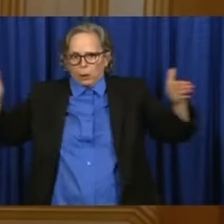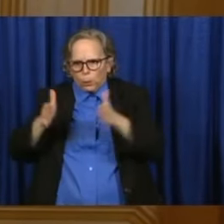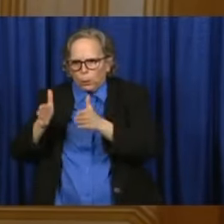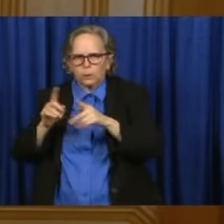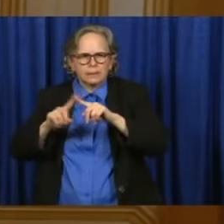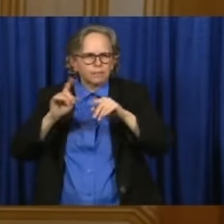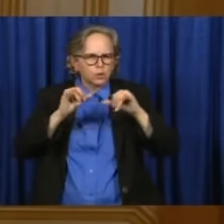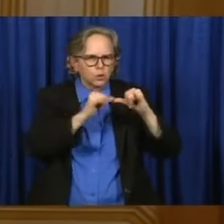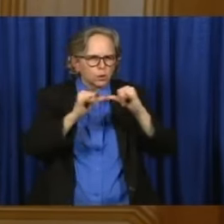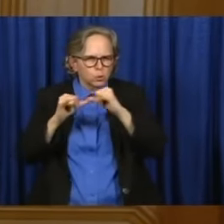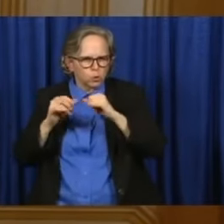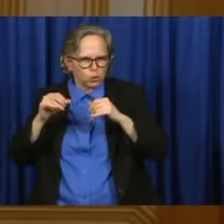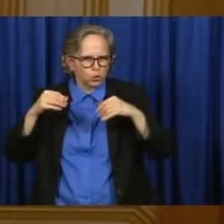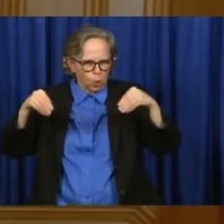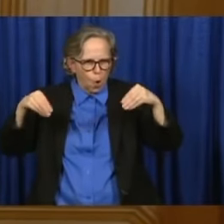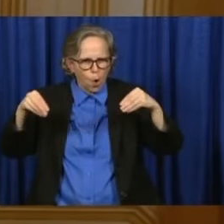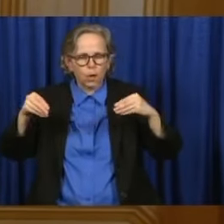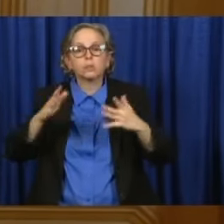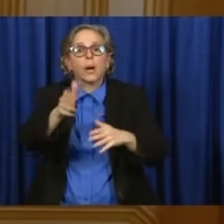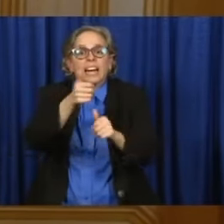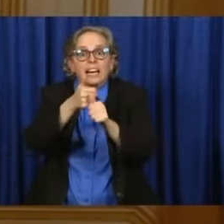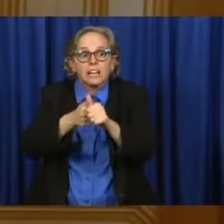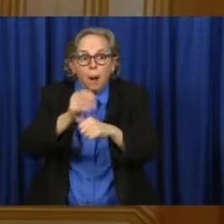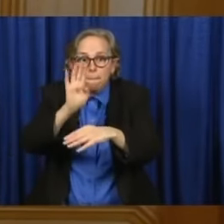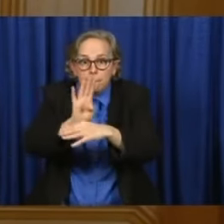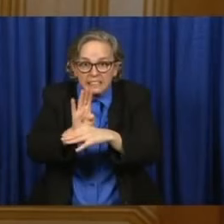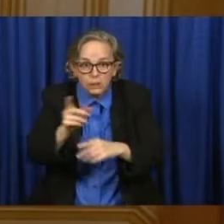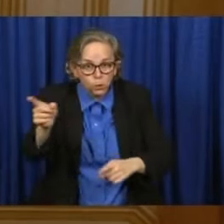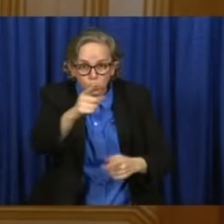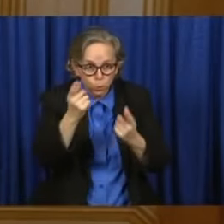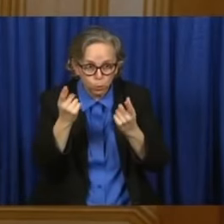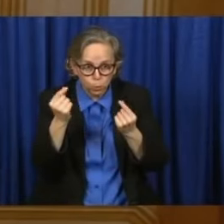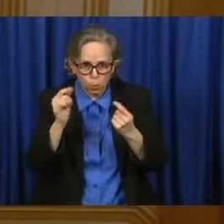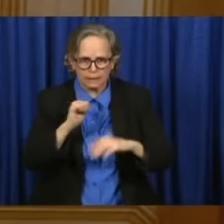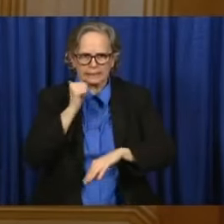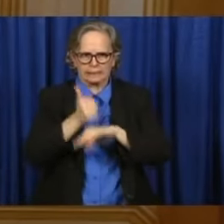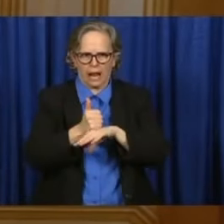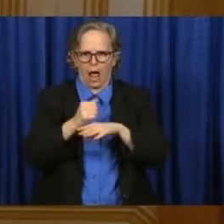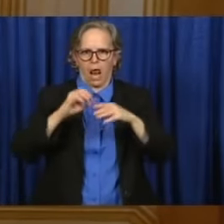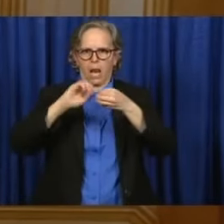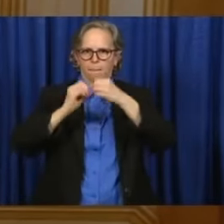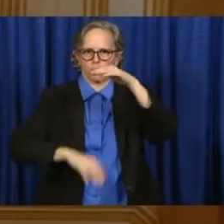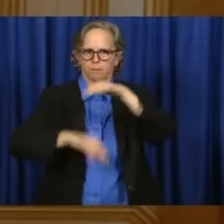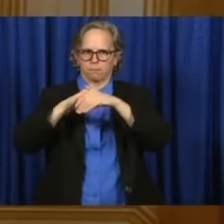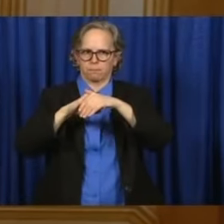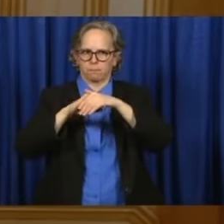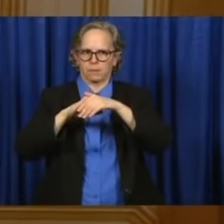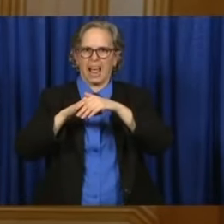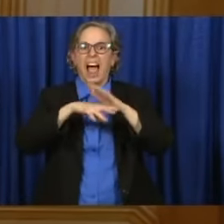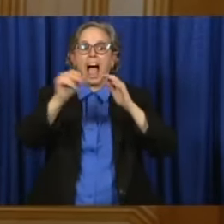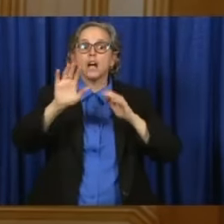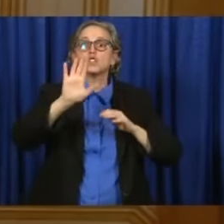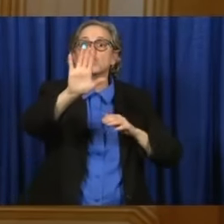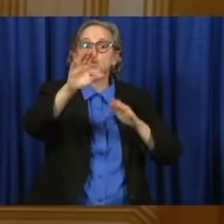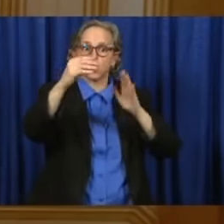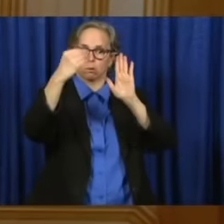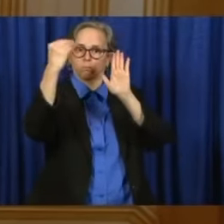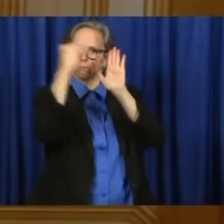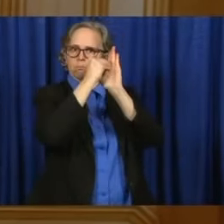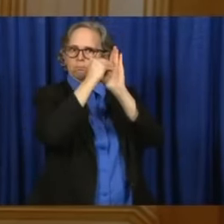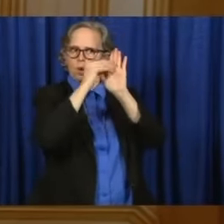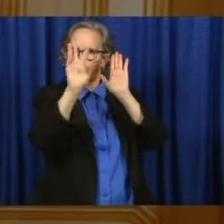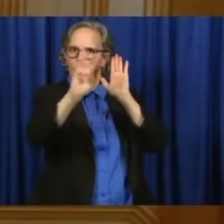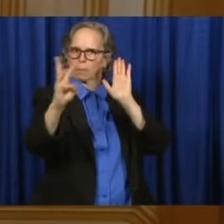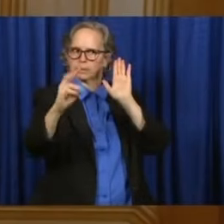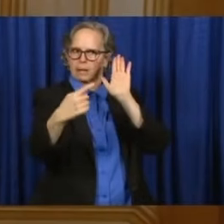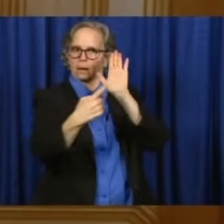But we want each of these businesses to set a number, post the number, everybody in the store knows the number, and then if